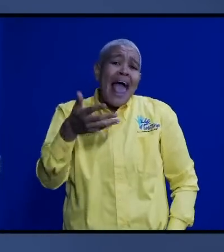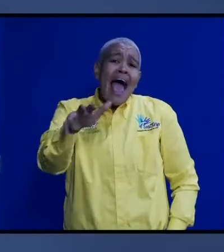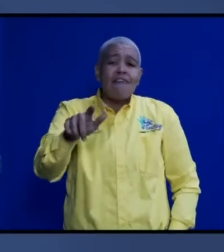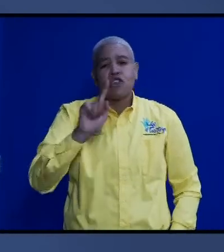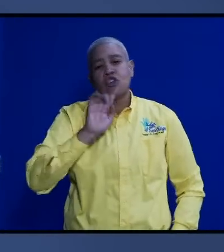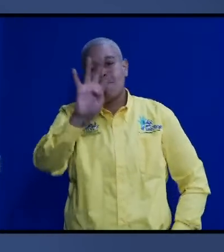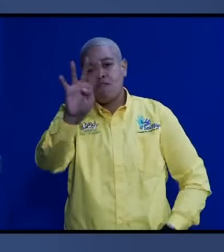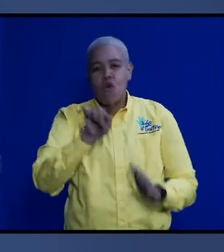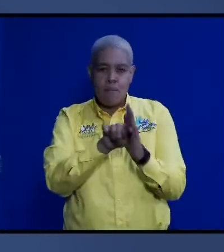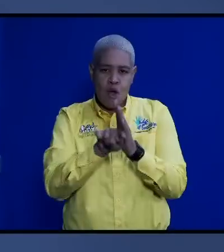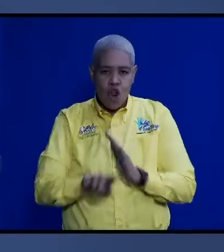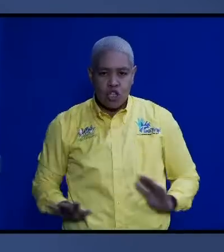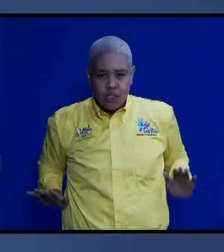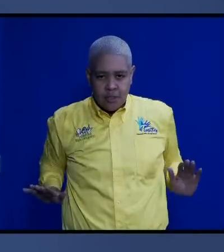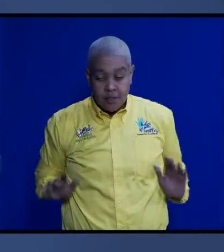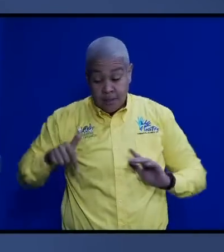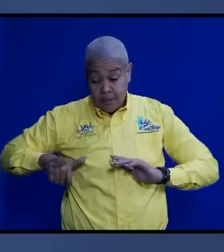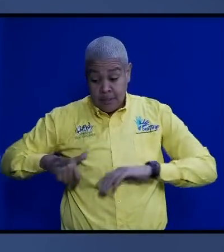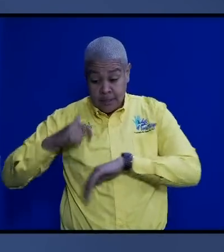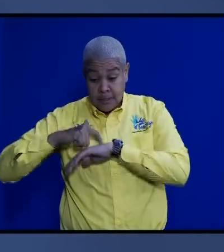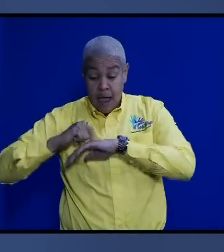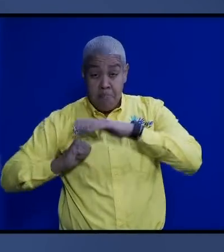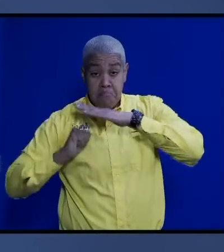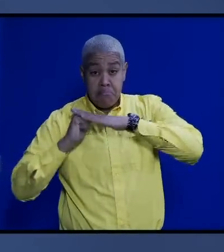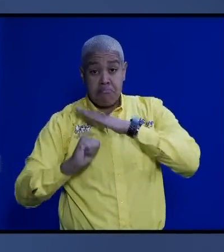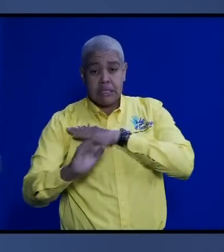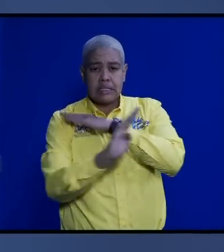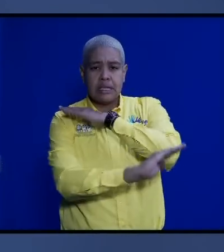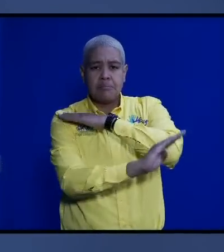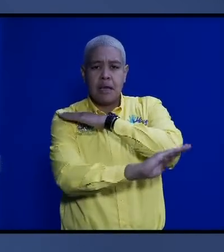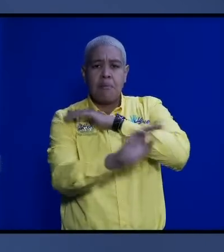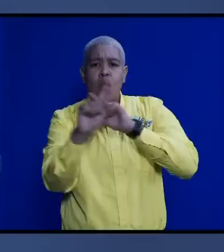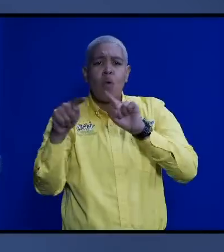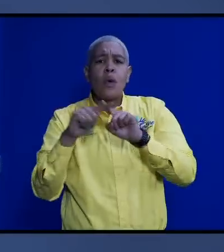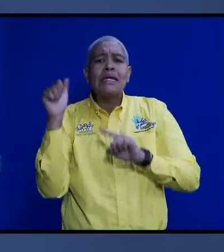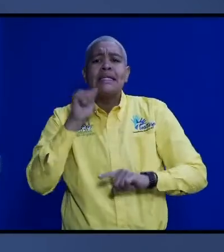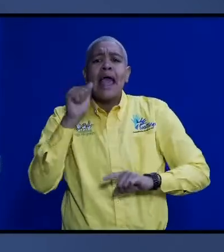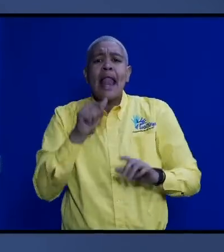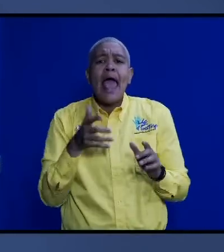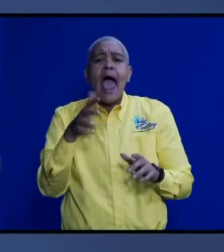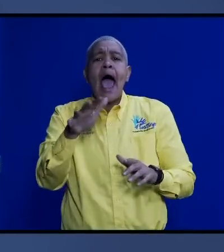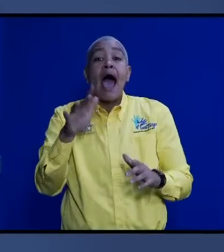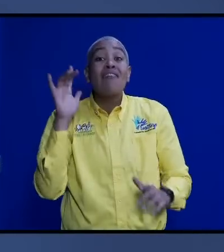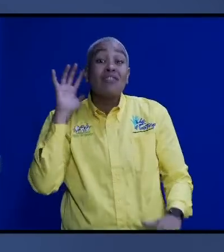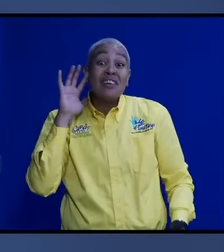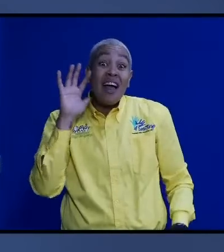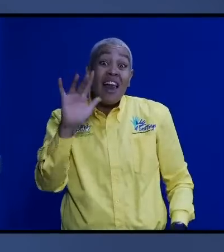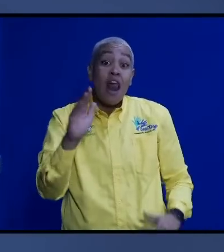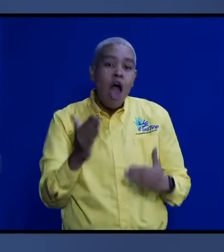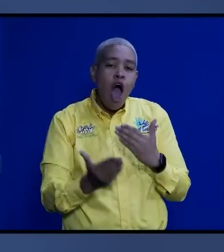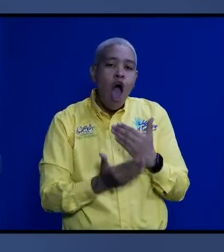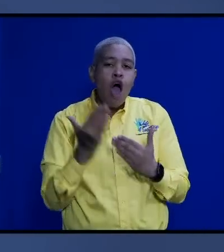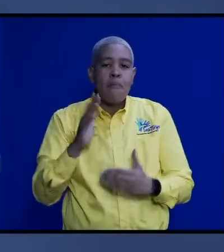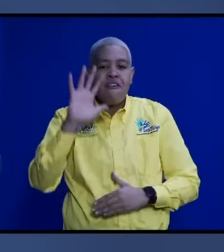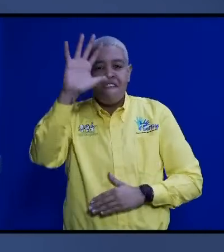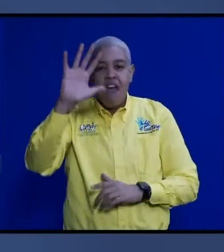4 murders. This peaked in September, where the daily average reached nearly 5